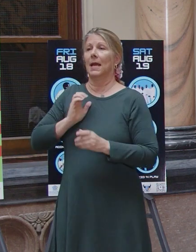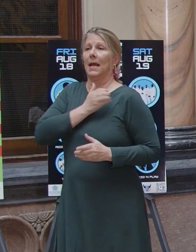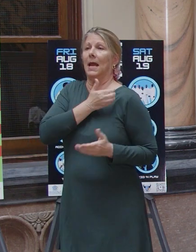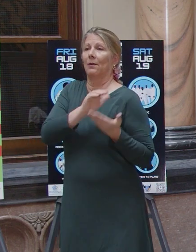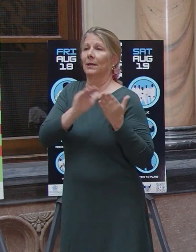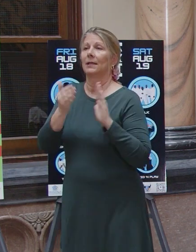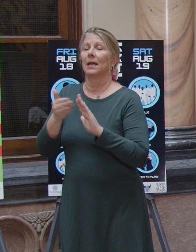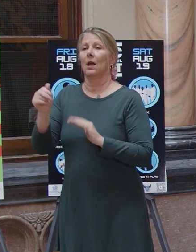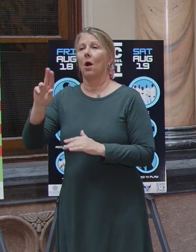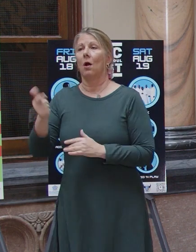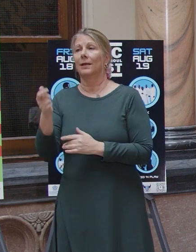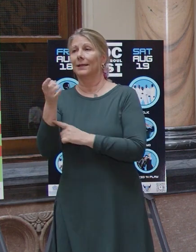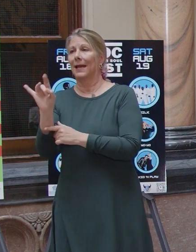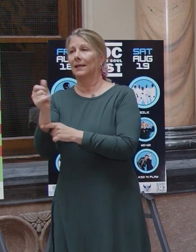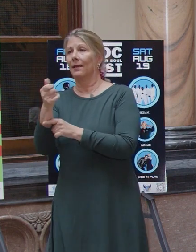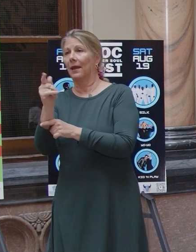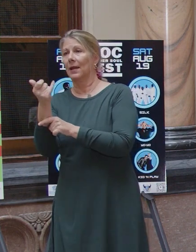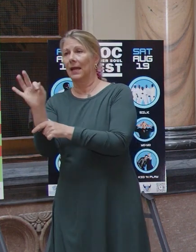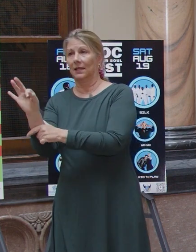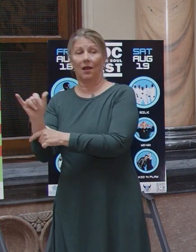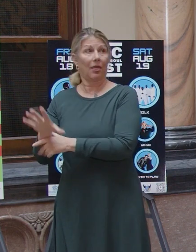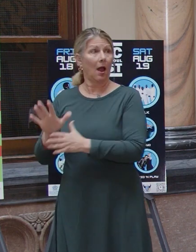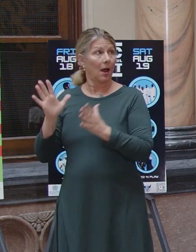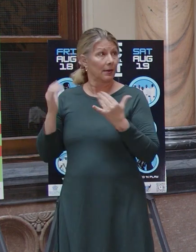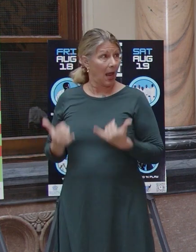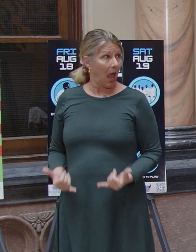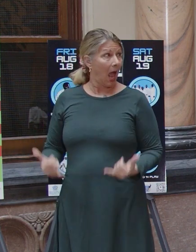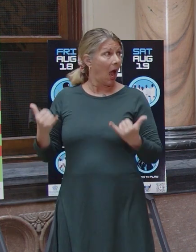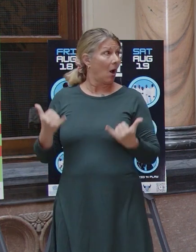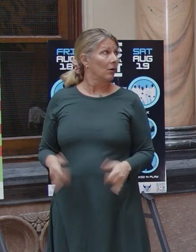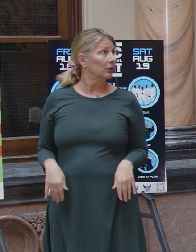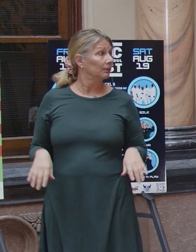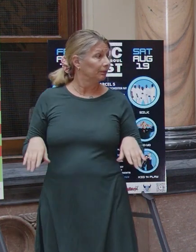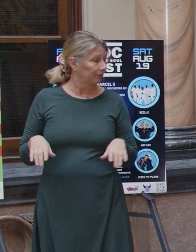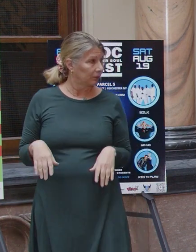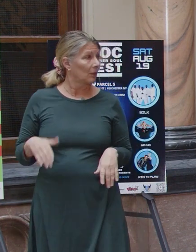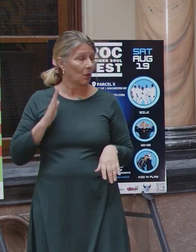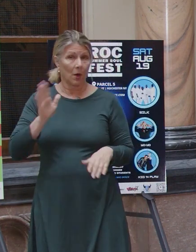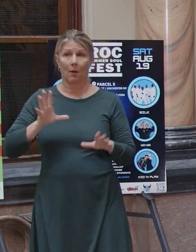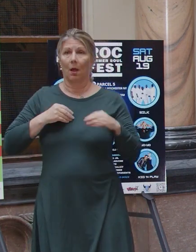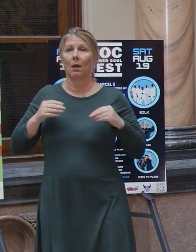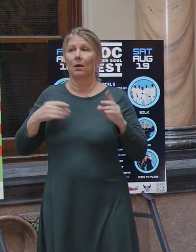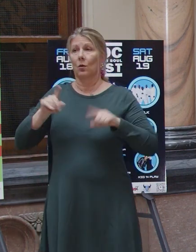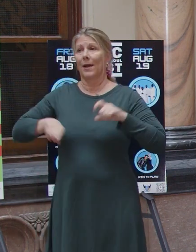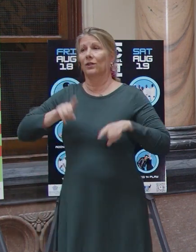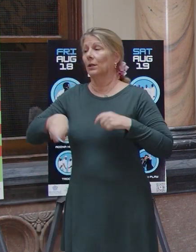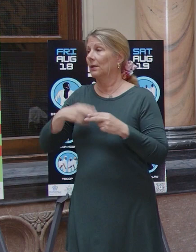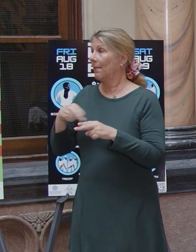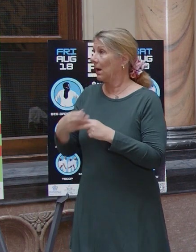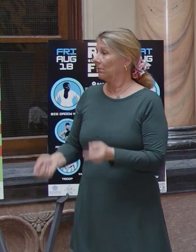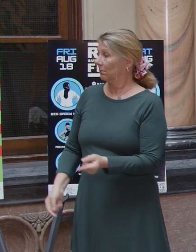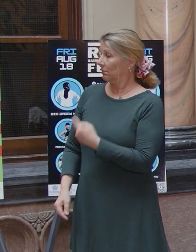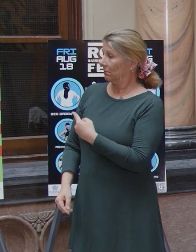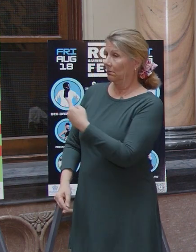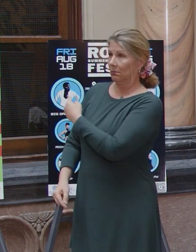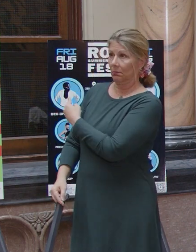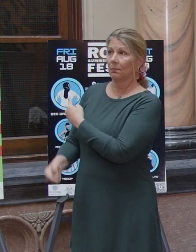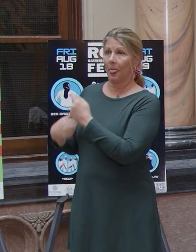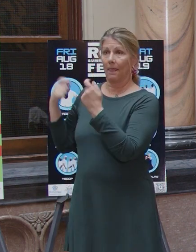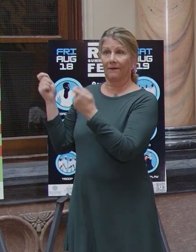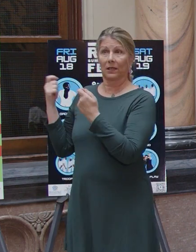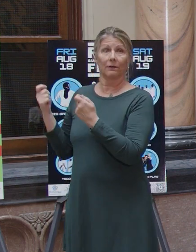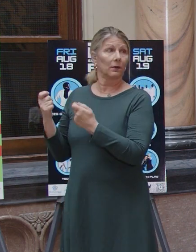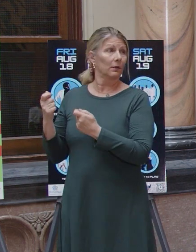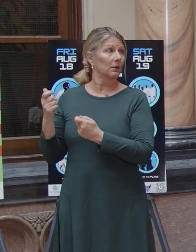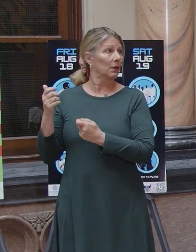and 19th. Now, with that, we will take any questions that you might have about the Rock Summer Soul Fest, and then if you have any questions that are